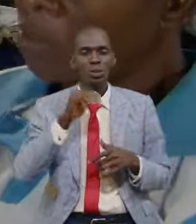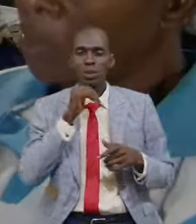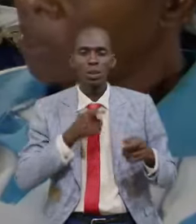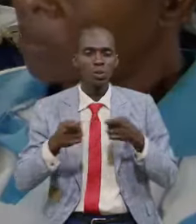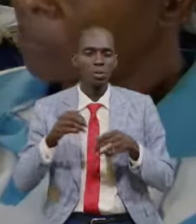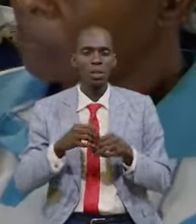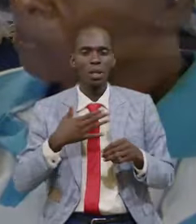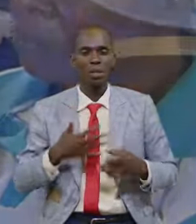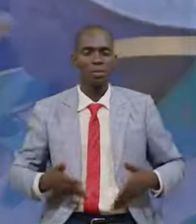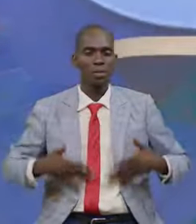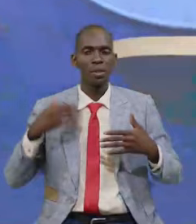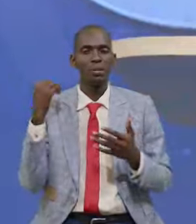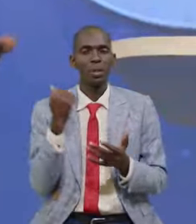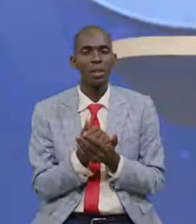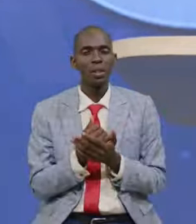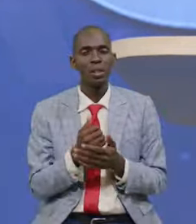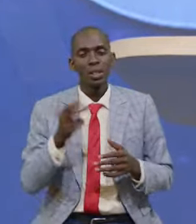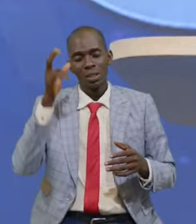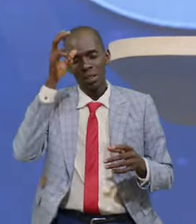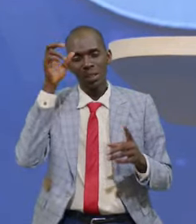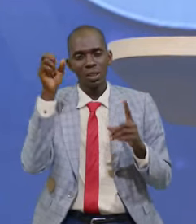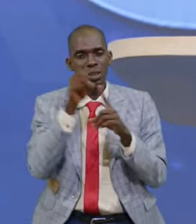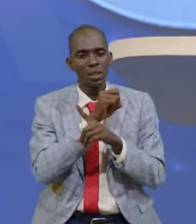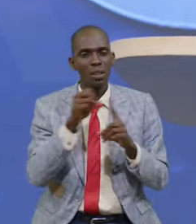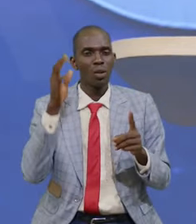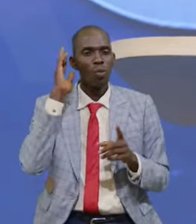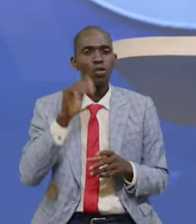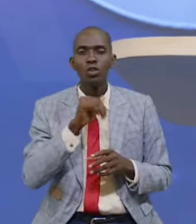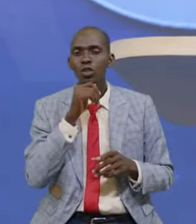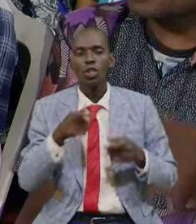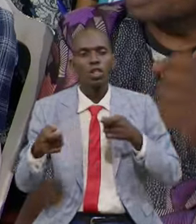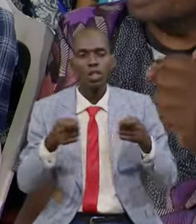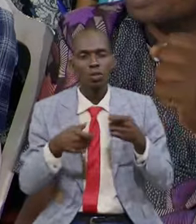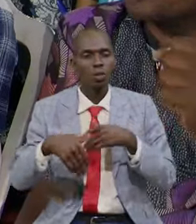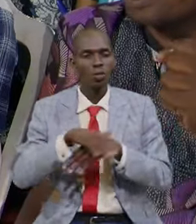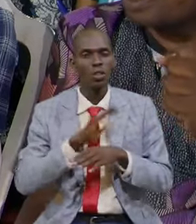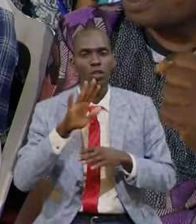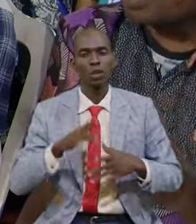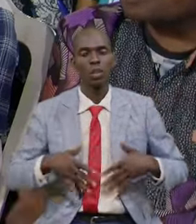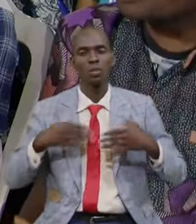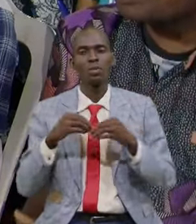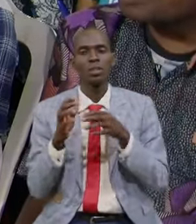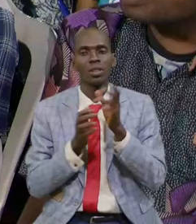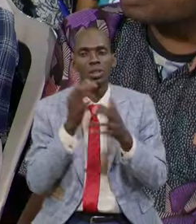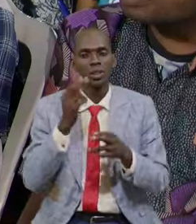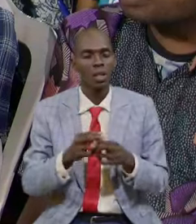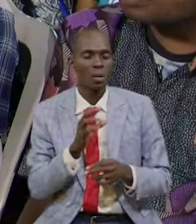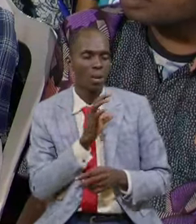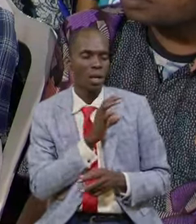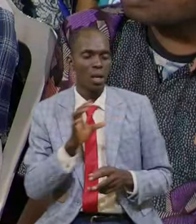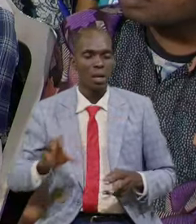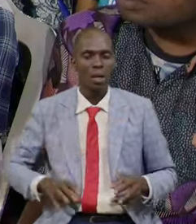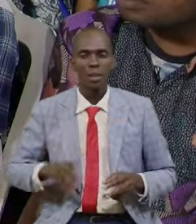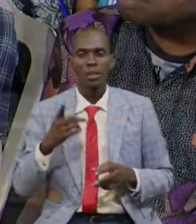life. Satanic attack will not reign in your life. Christ, the